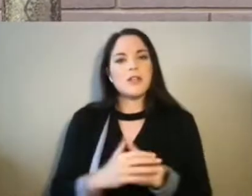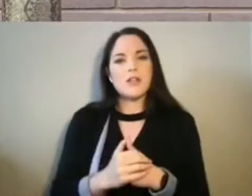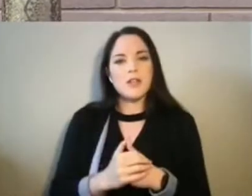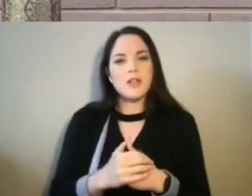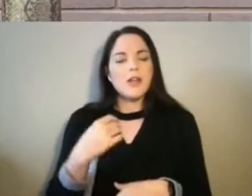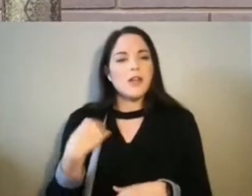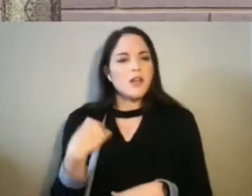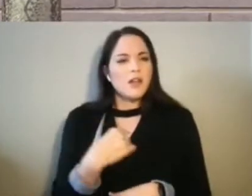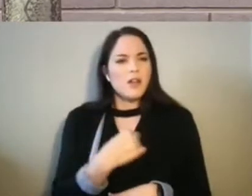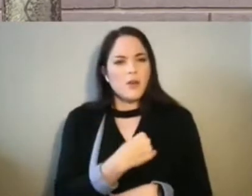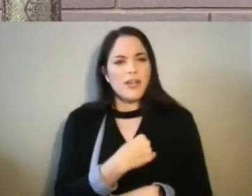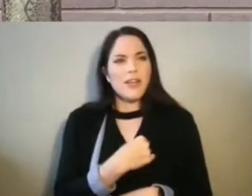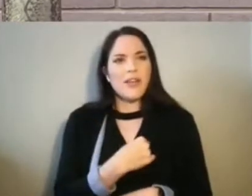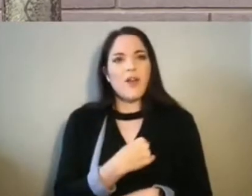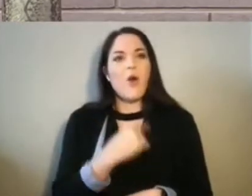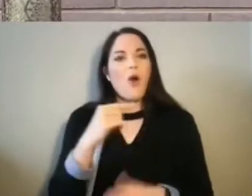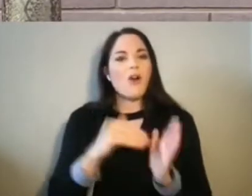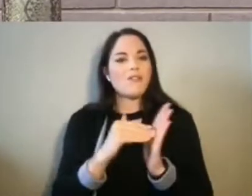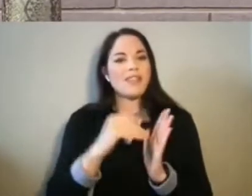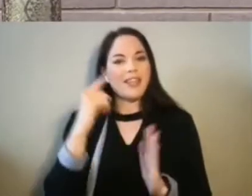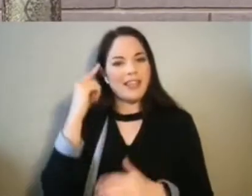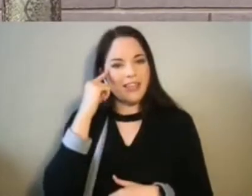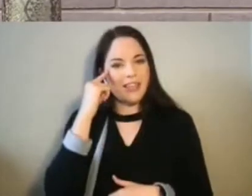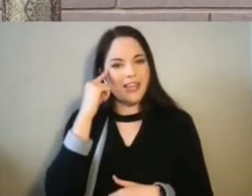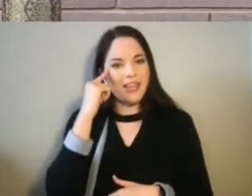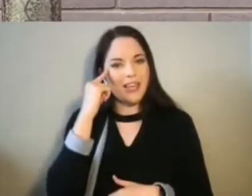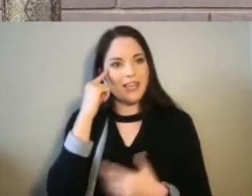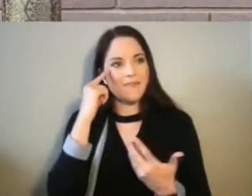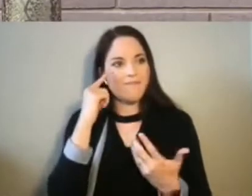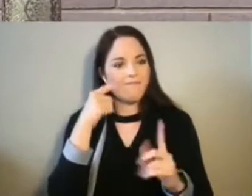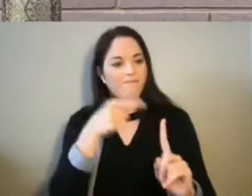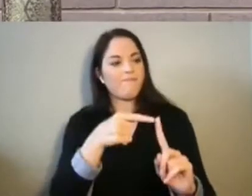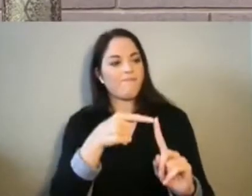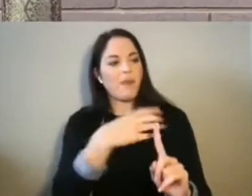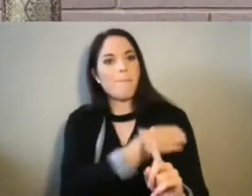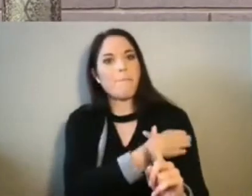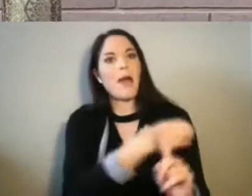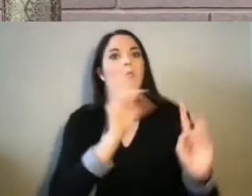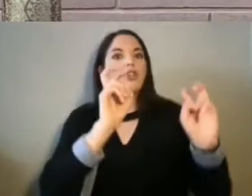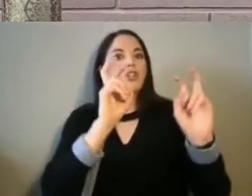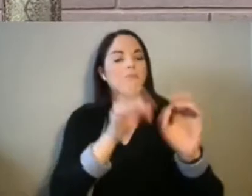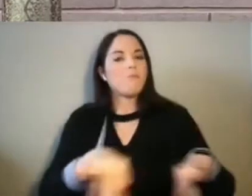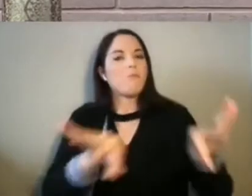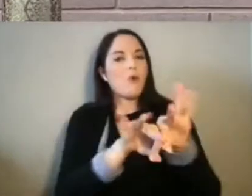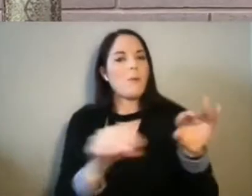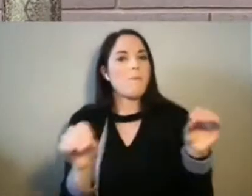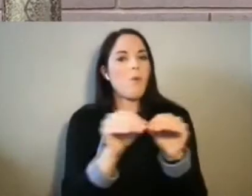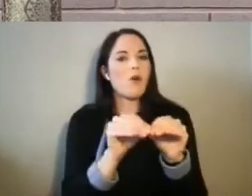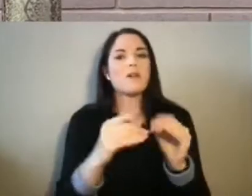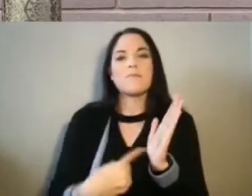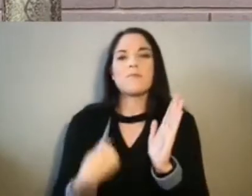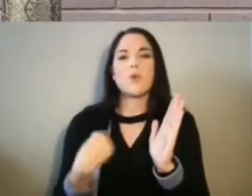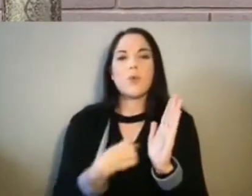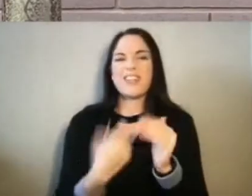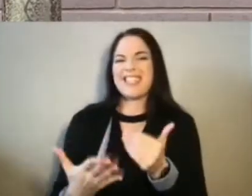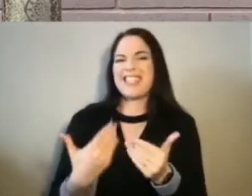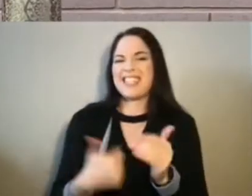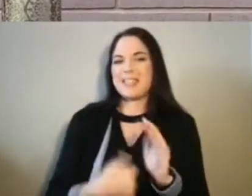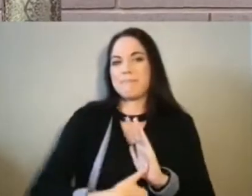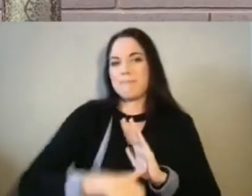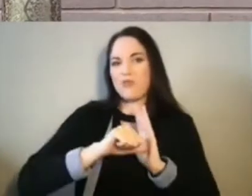James notes, we value muscle power and horsepower and atomic power, purchasing power and power over